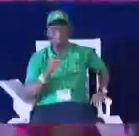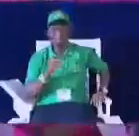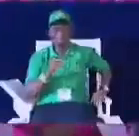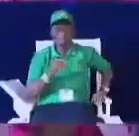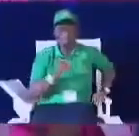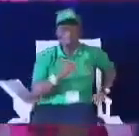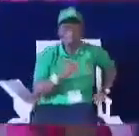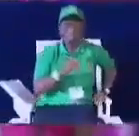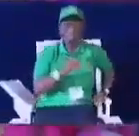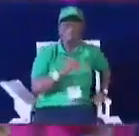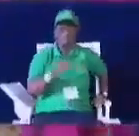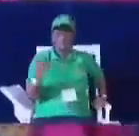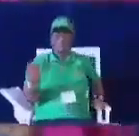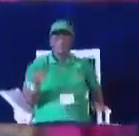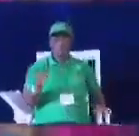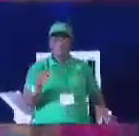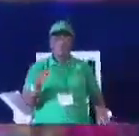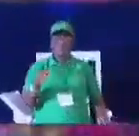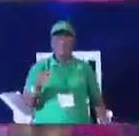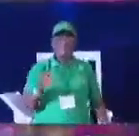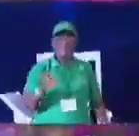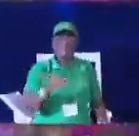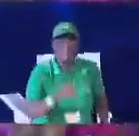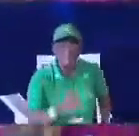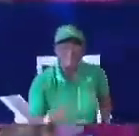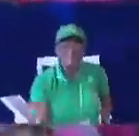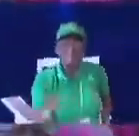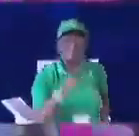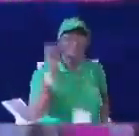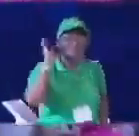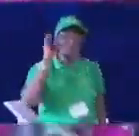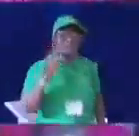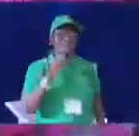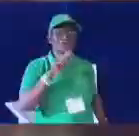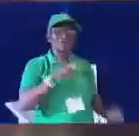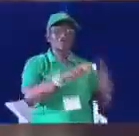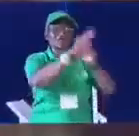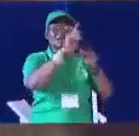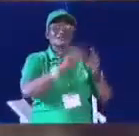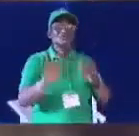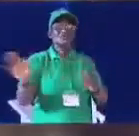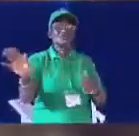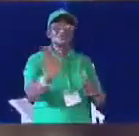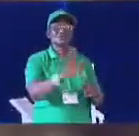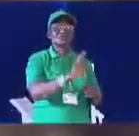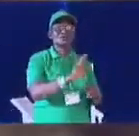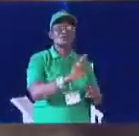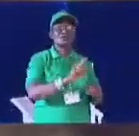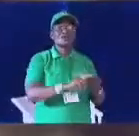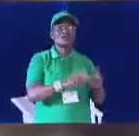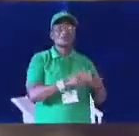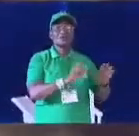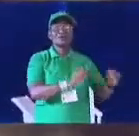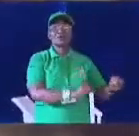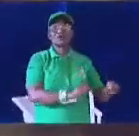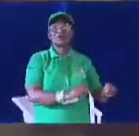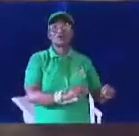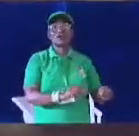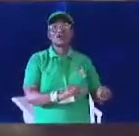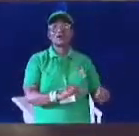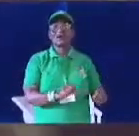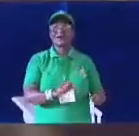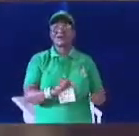Again, you're going to prophesy to your neighbors. You're going to shake hands with one or two people and say,